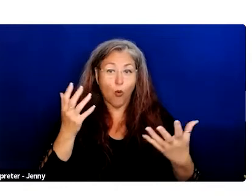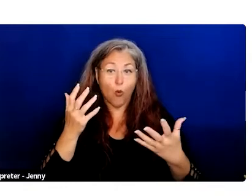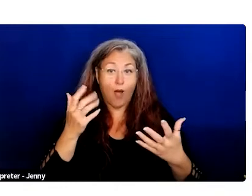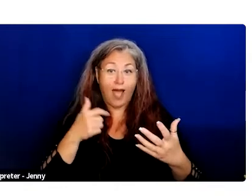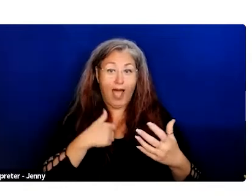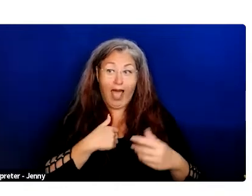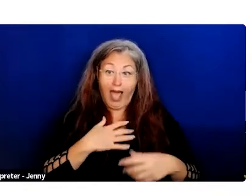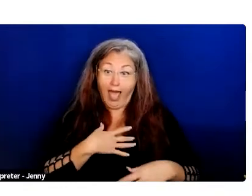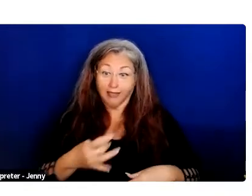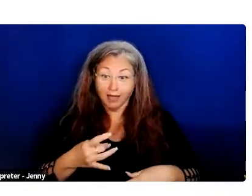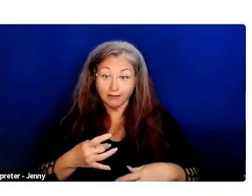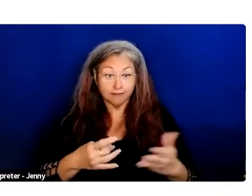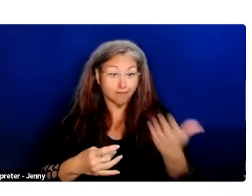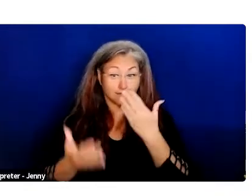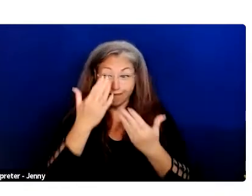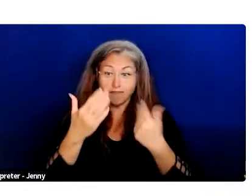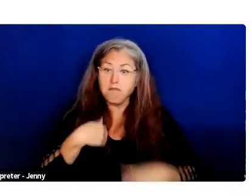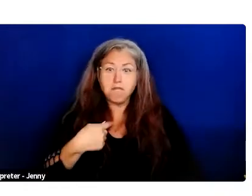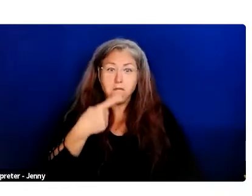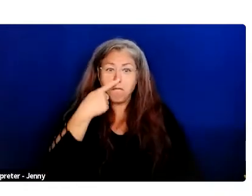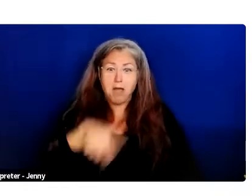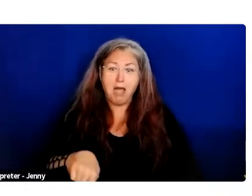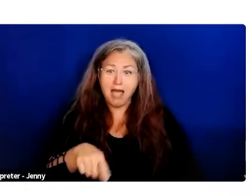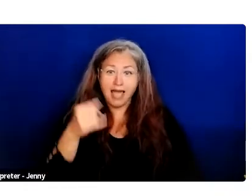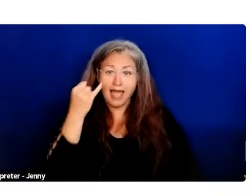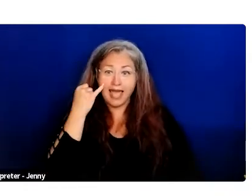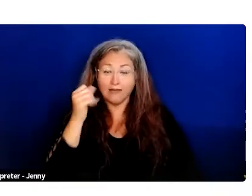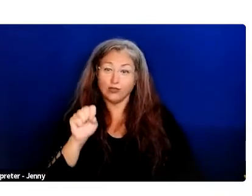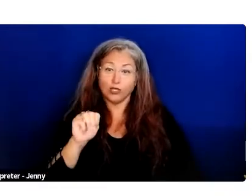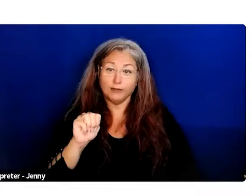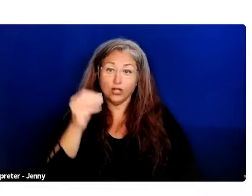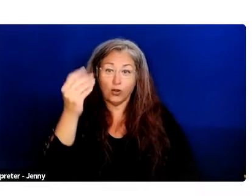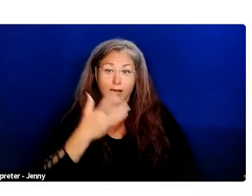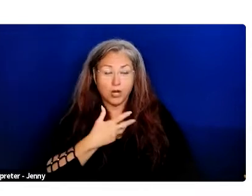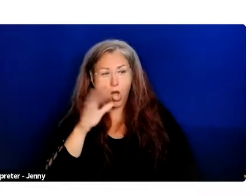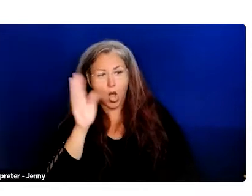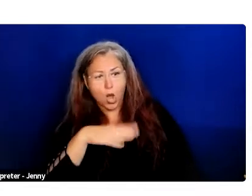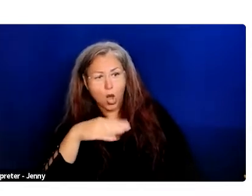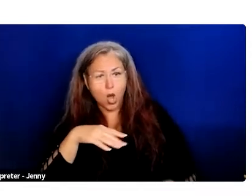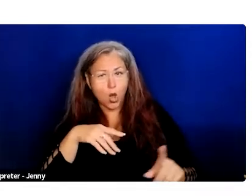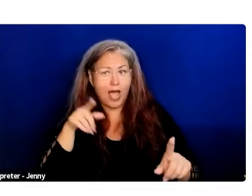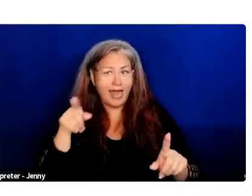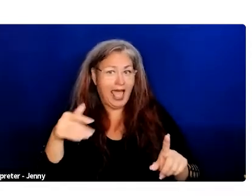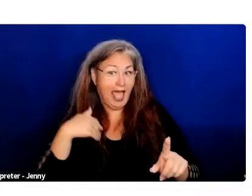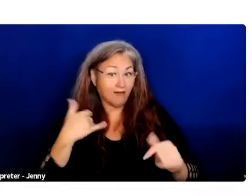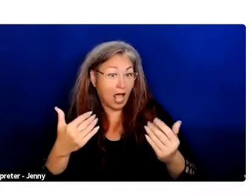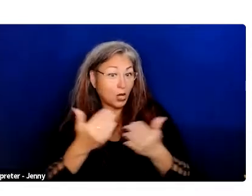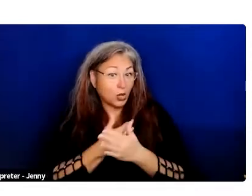might like. I don't mind when social media tells me that there's a